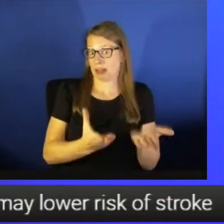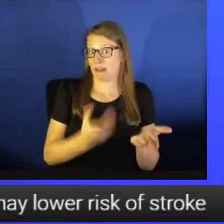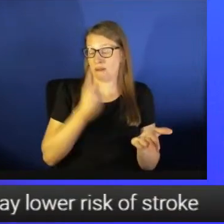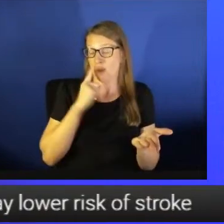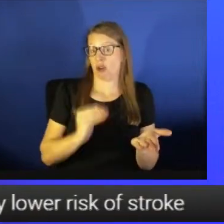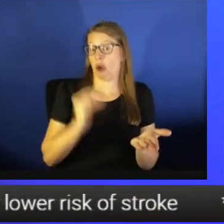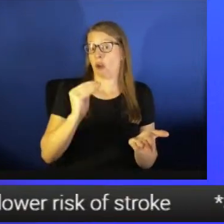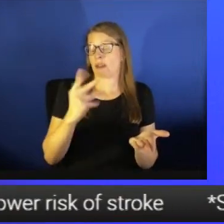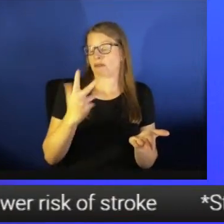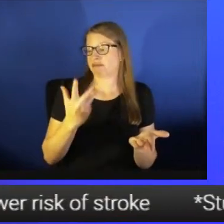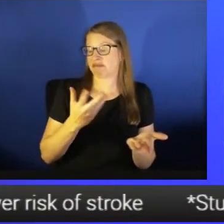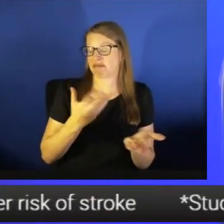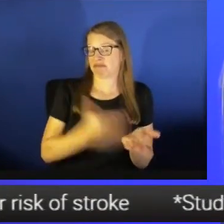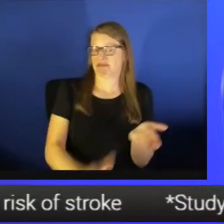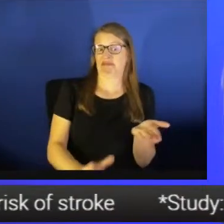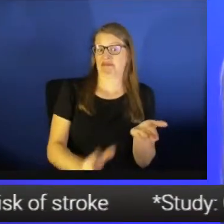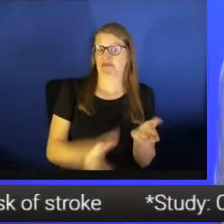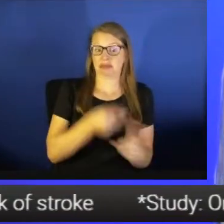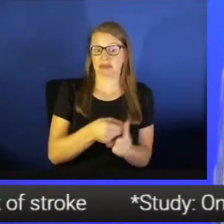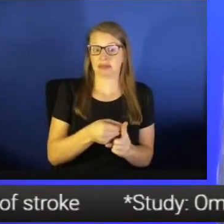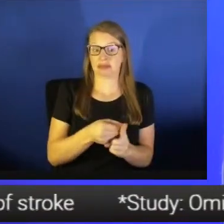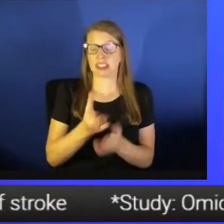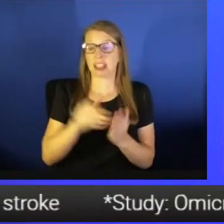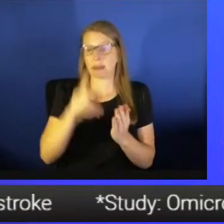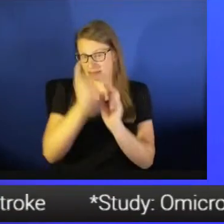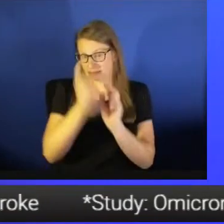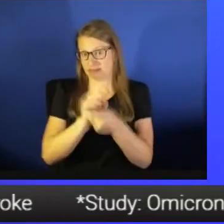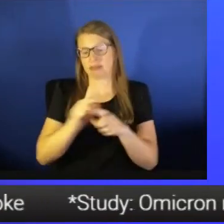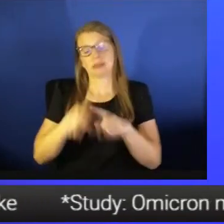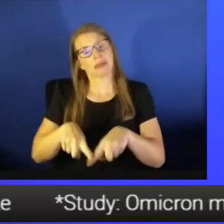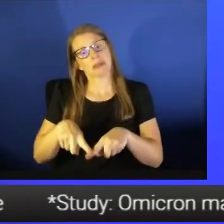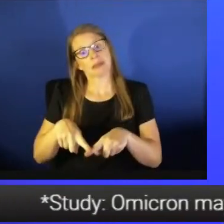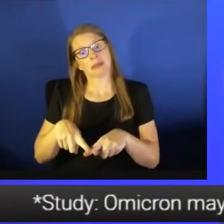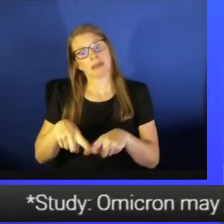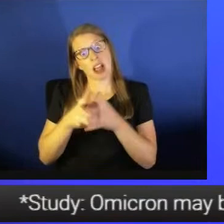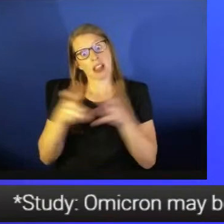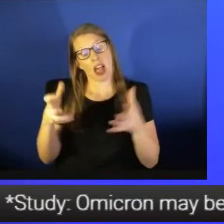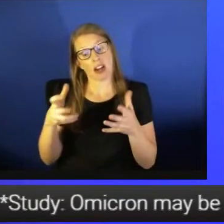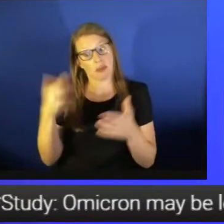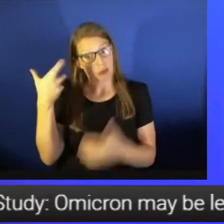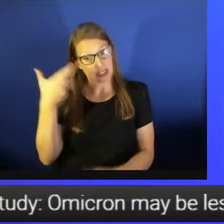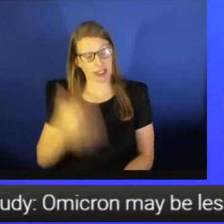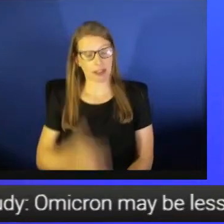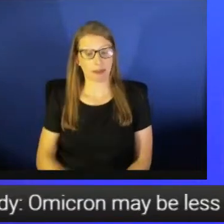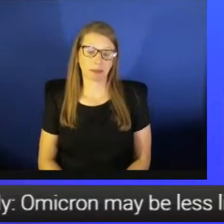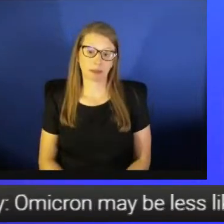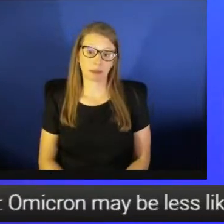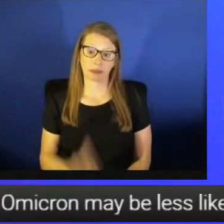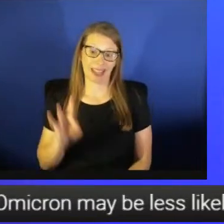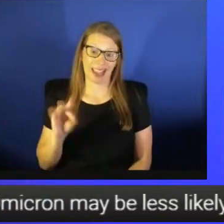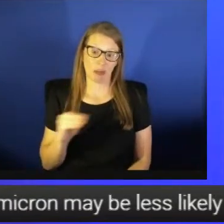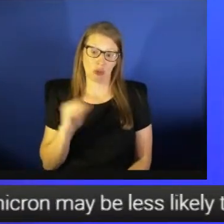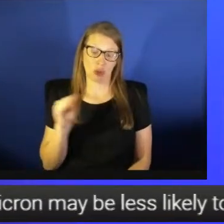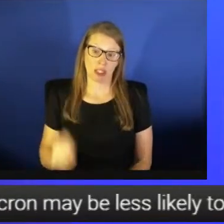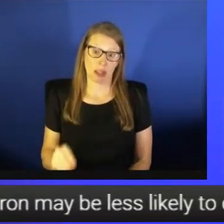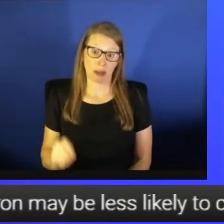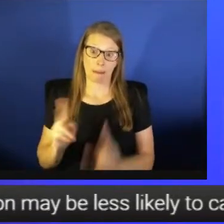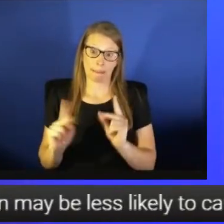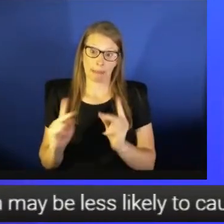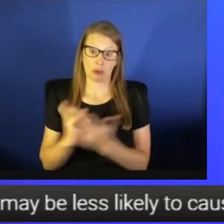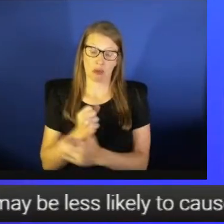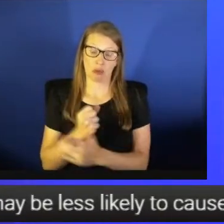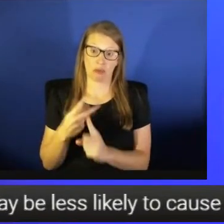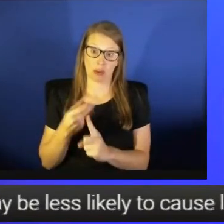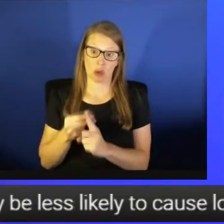didn't want to get the vaccine, and some of them will change their mind depending on a lot of factors. But 80% of people getting vaccinated would be a